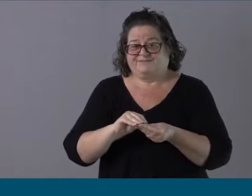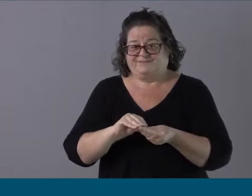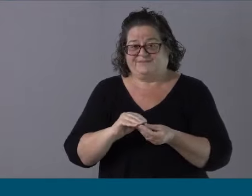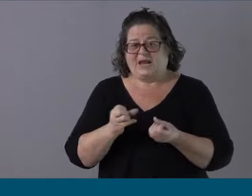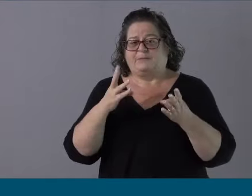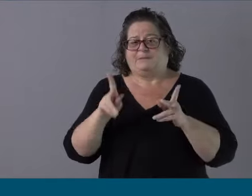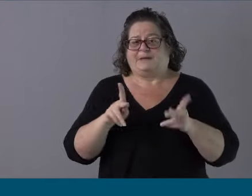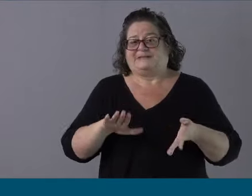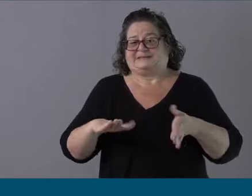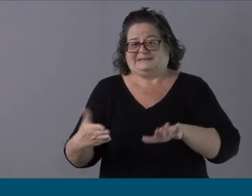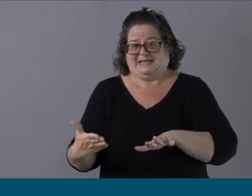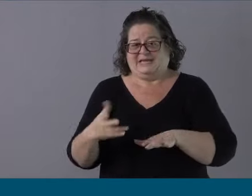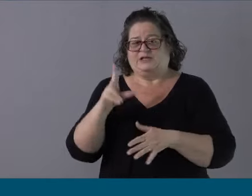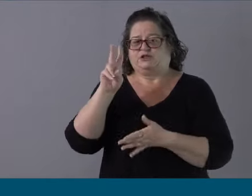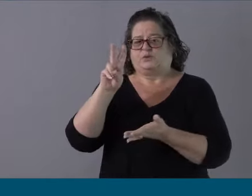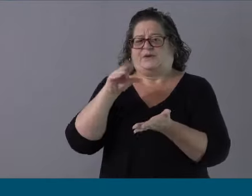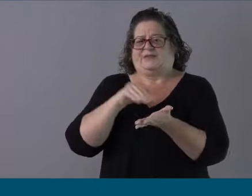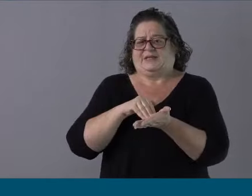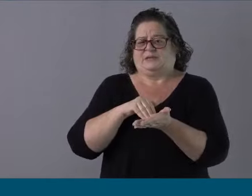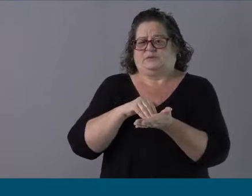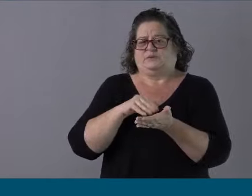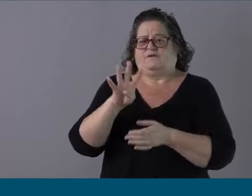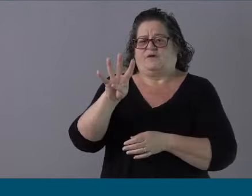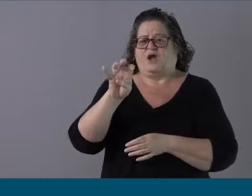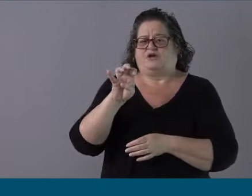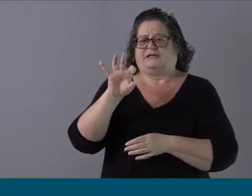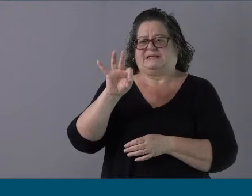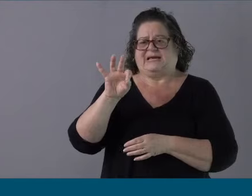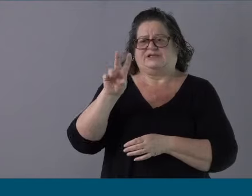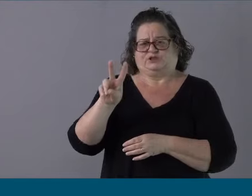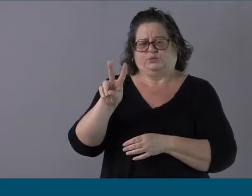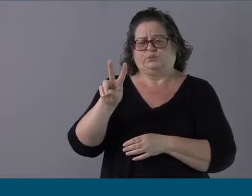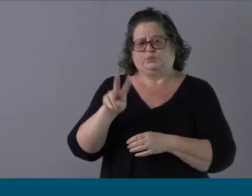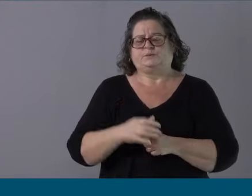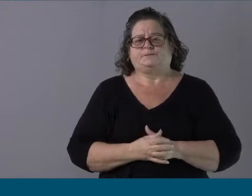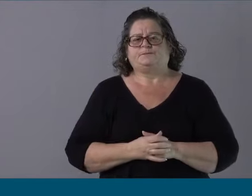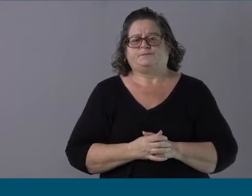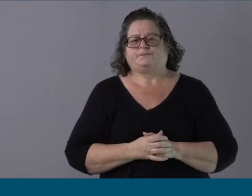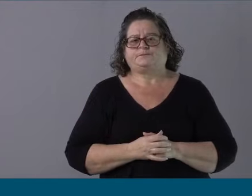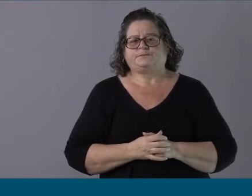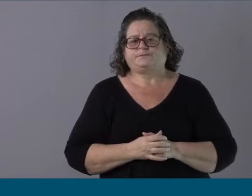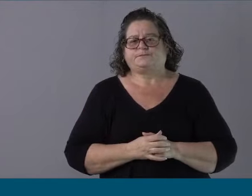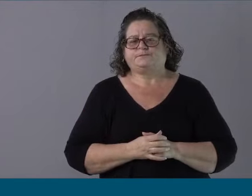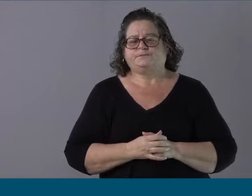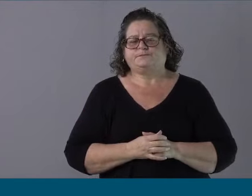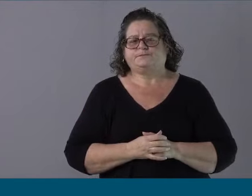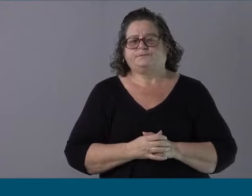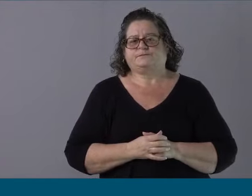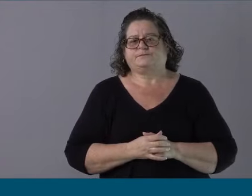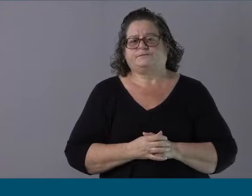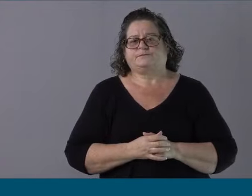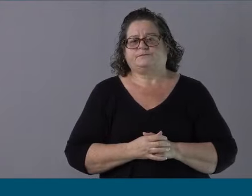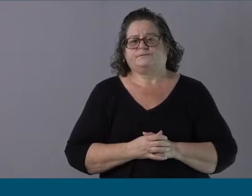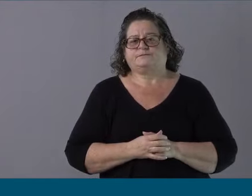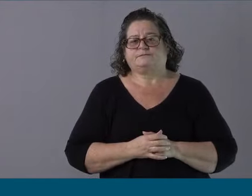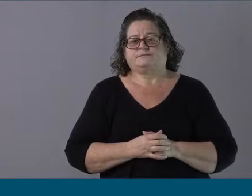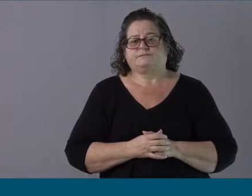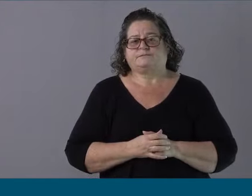2,492 souls in Arizona. And I want to say to all of our citizens, I know